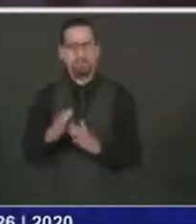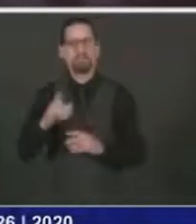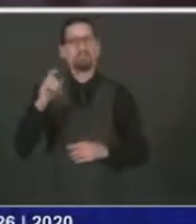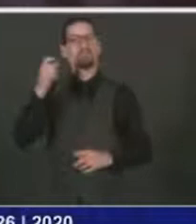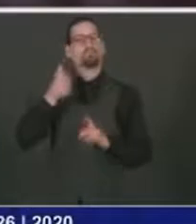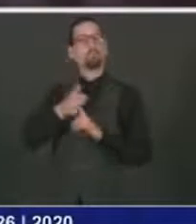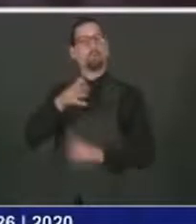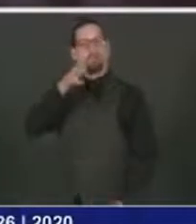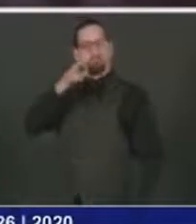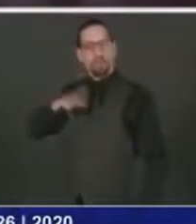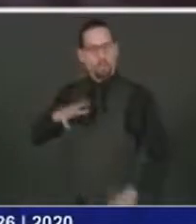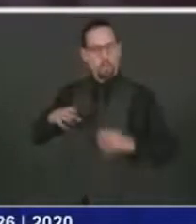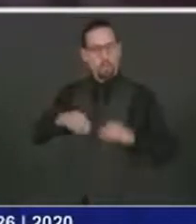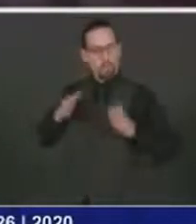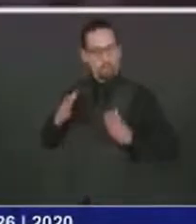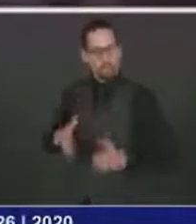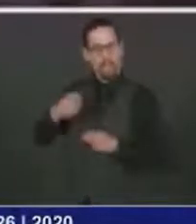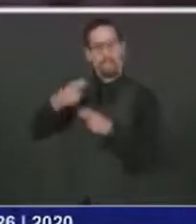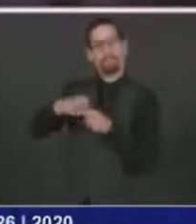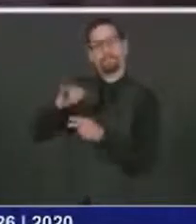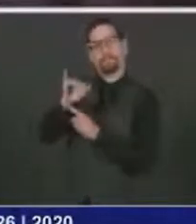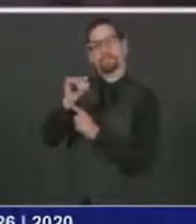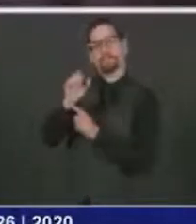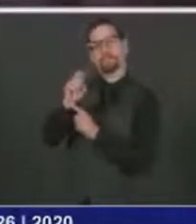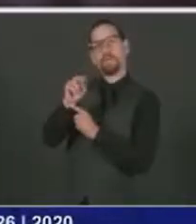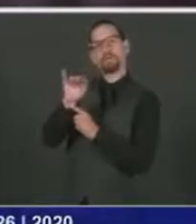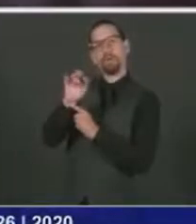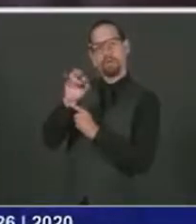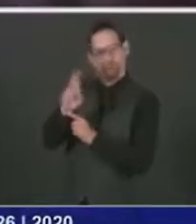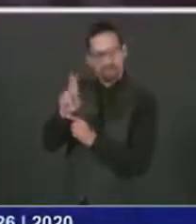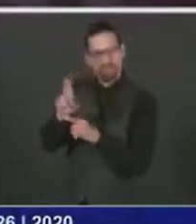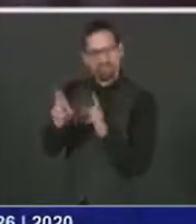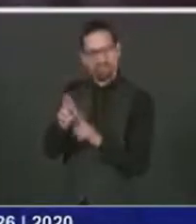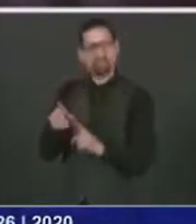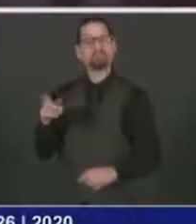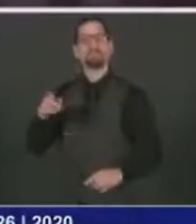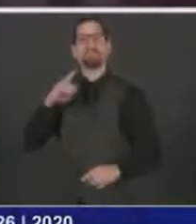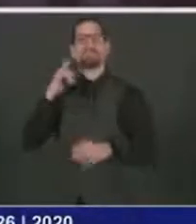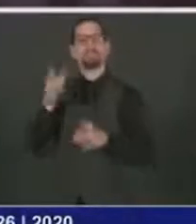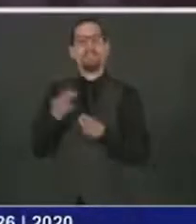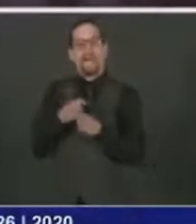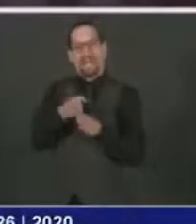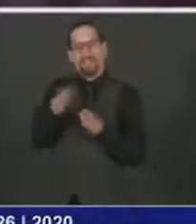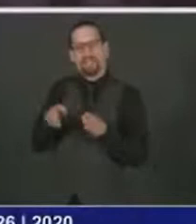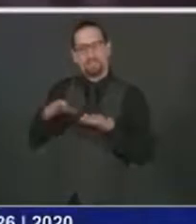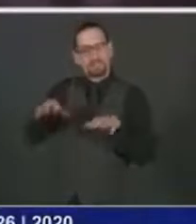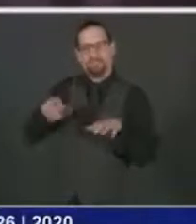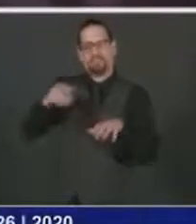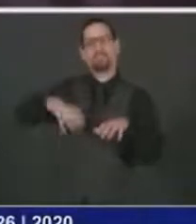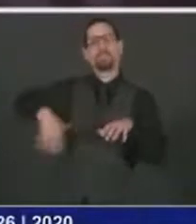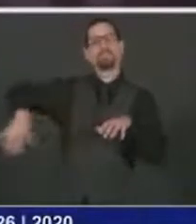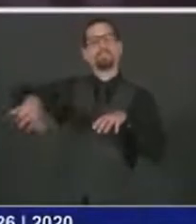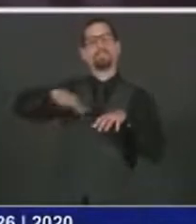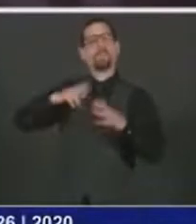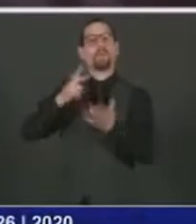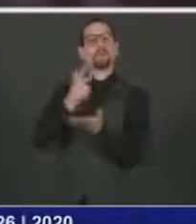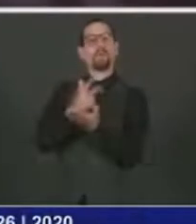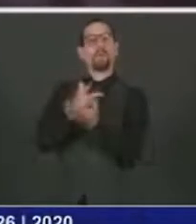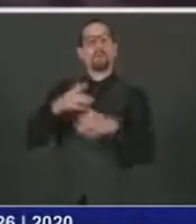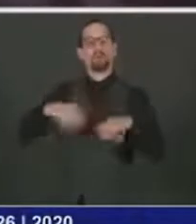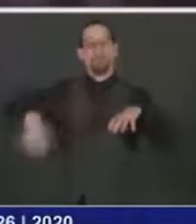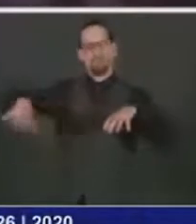District, got smart, creative. Her neighbor across the street has a parking lot that's mostly empty after 5 o'clock. She